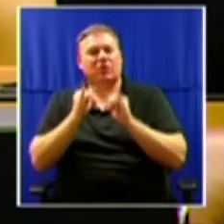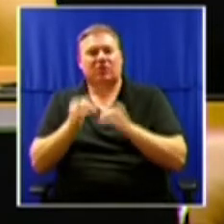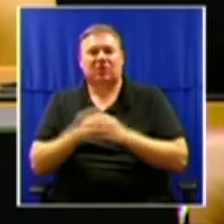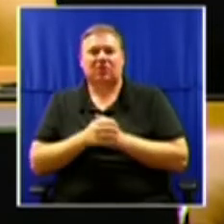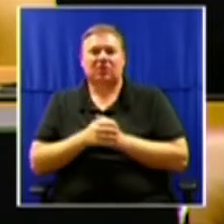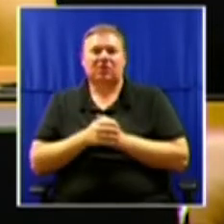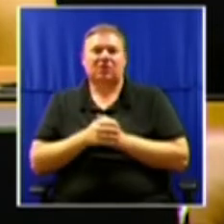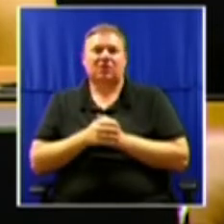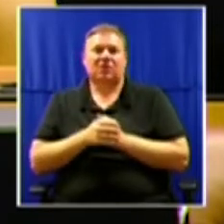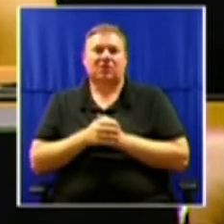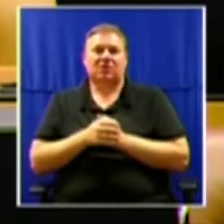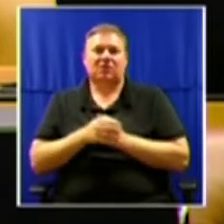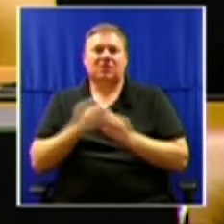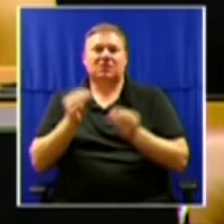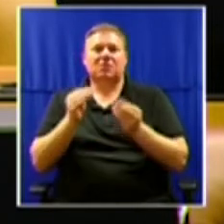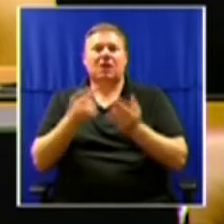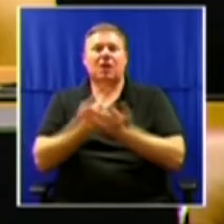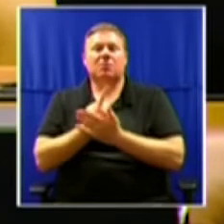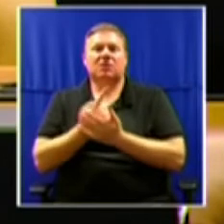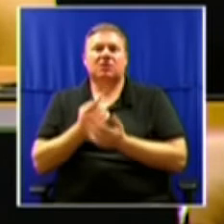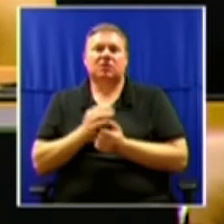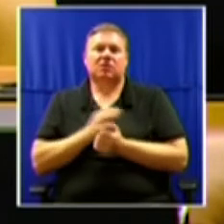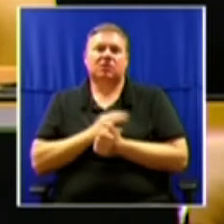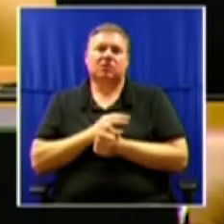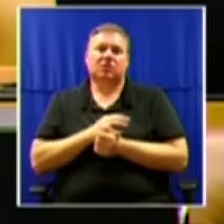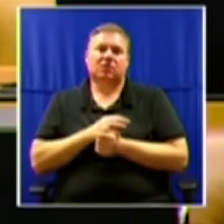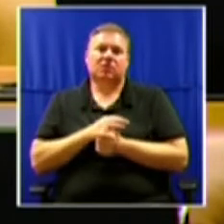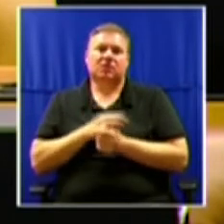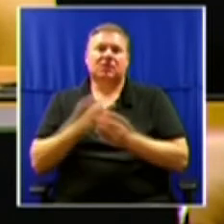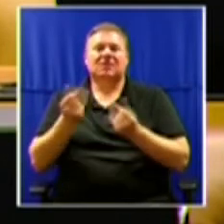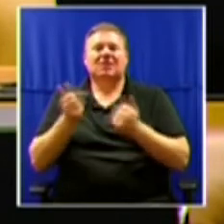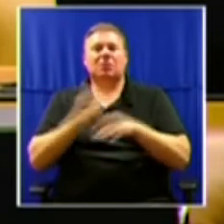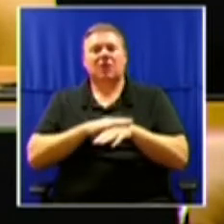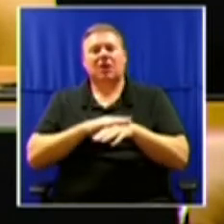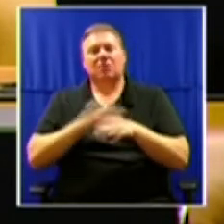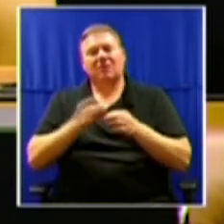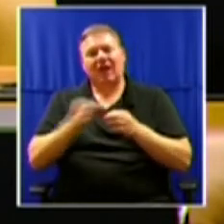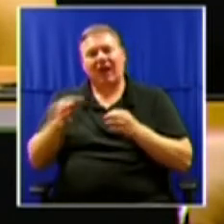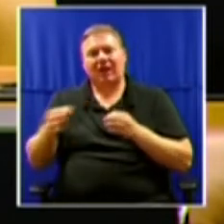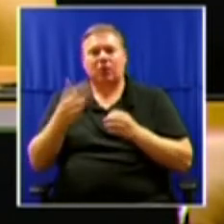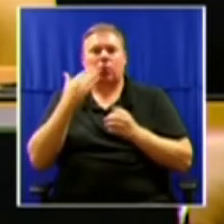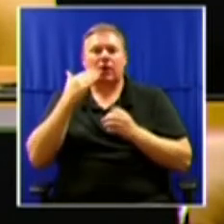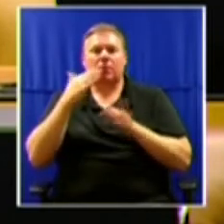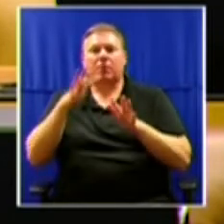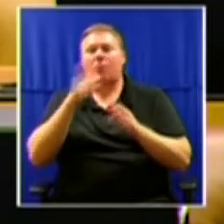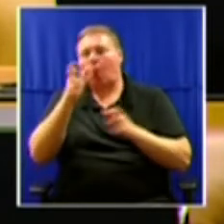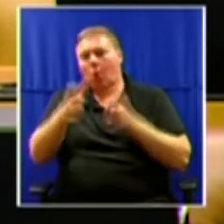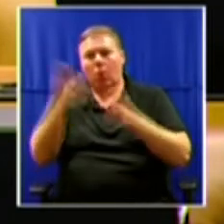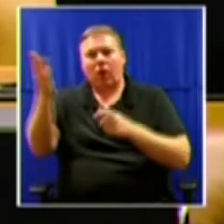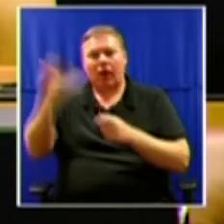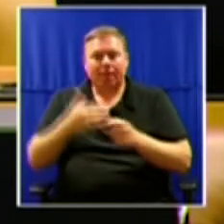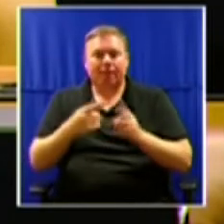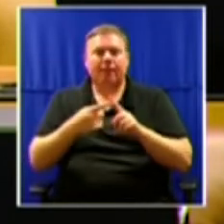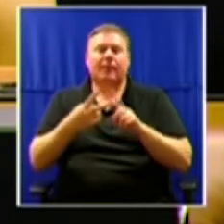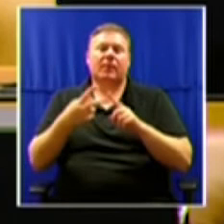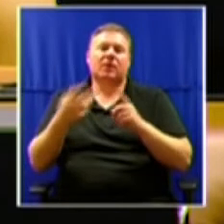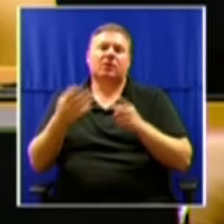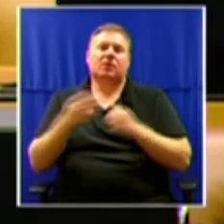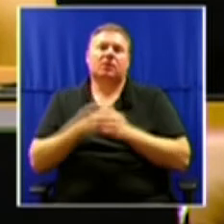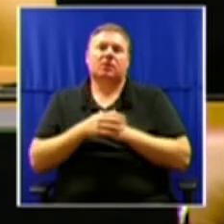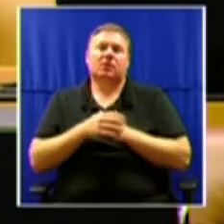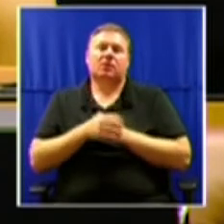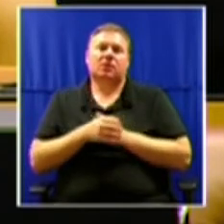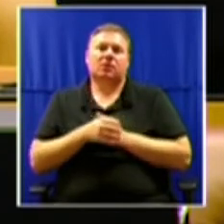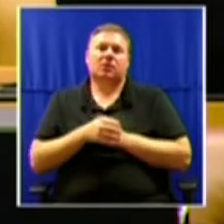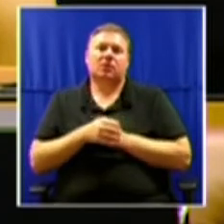these interdicts. Sometimes they are delayed to be implemented. Sometimes they are delayed to be delivered